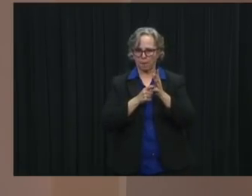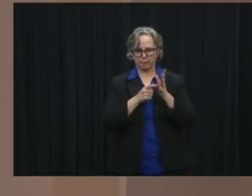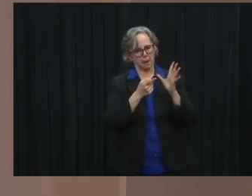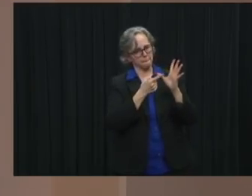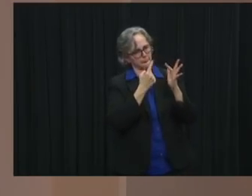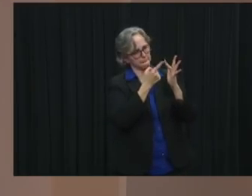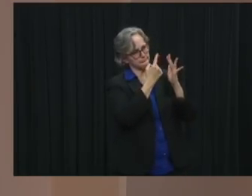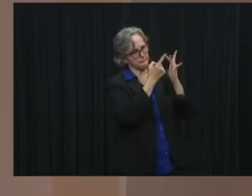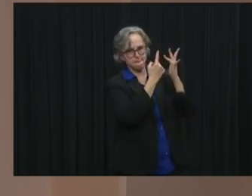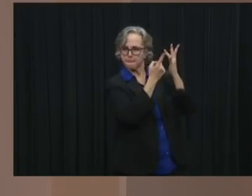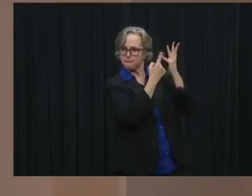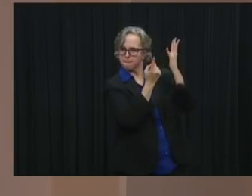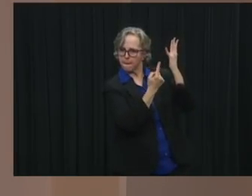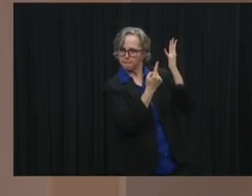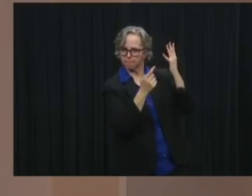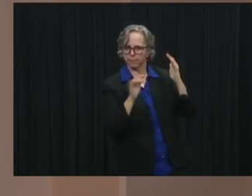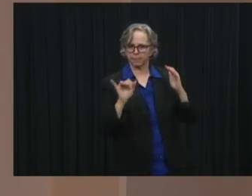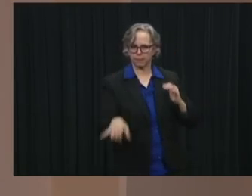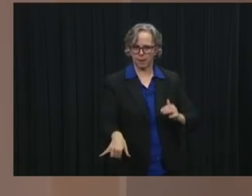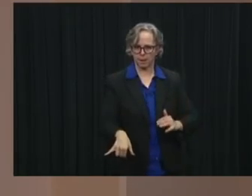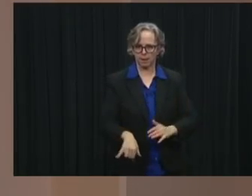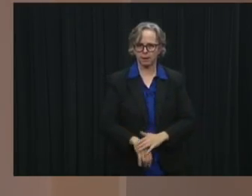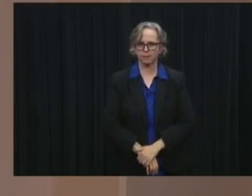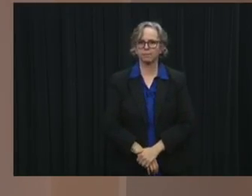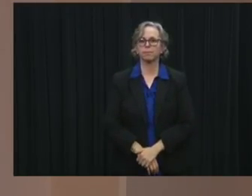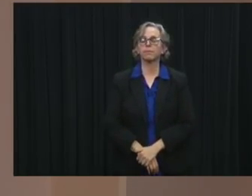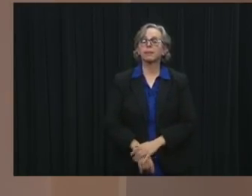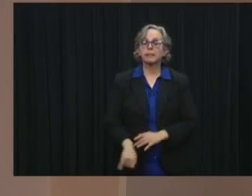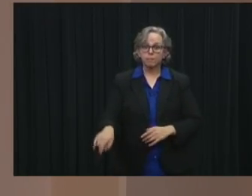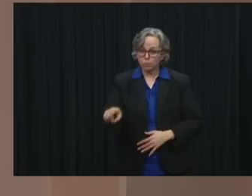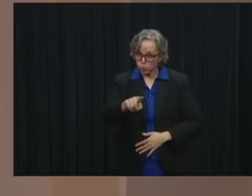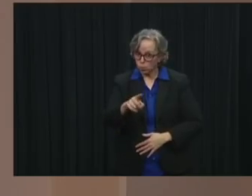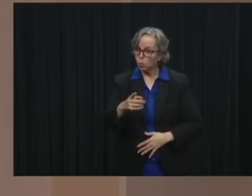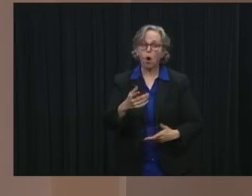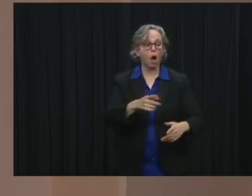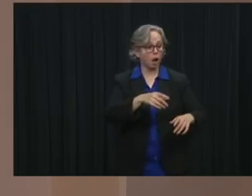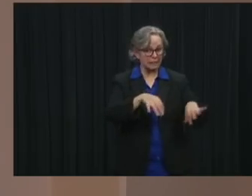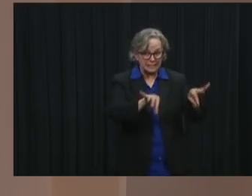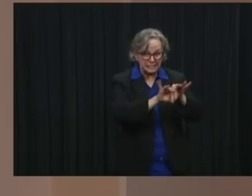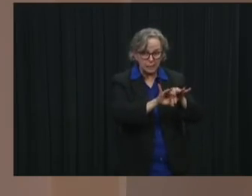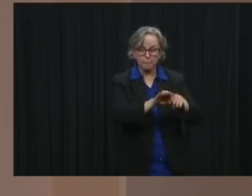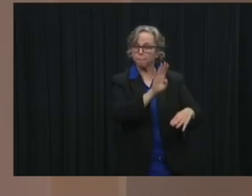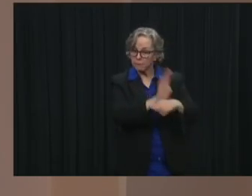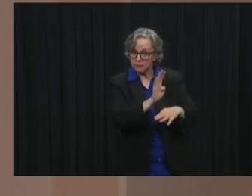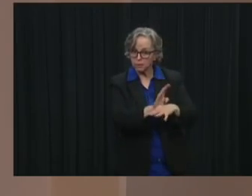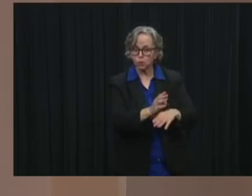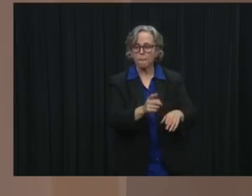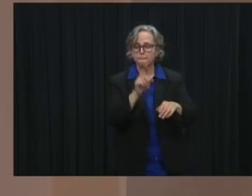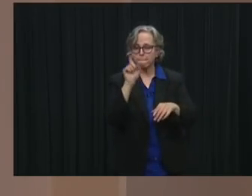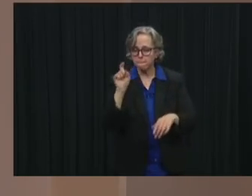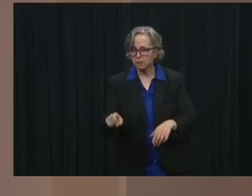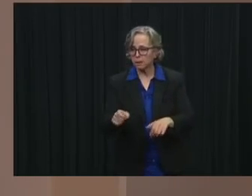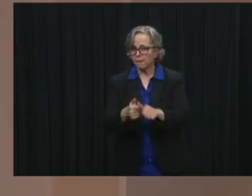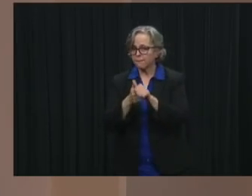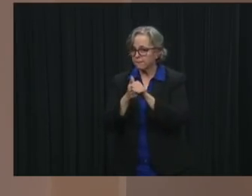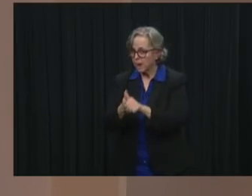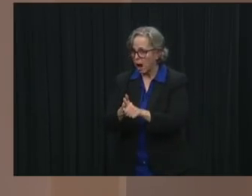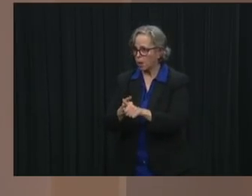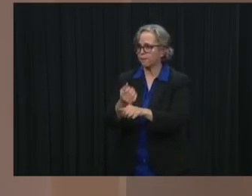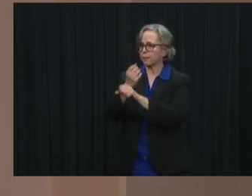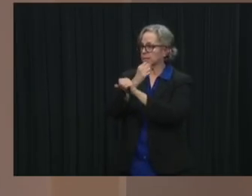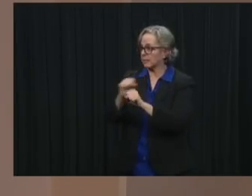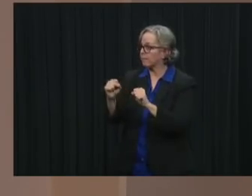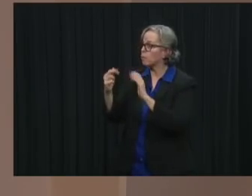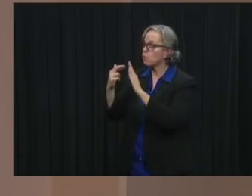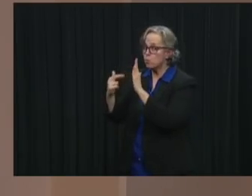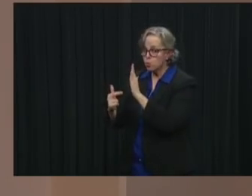essential business, you have to follow the safe guidelines. I want to reiterate this. And understand, whether you're a business that's